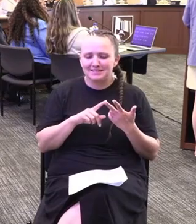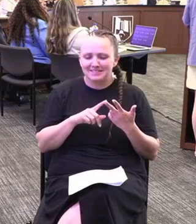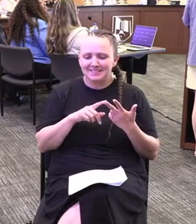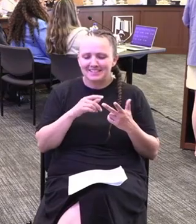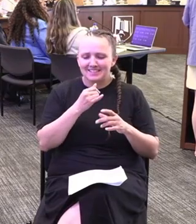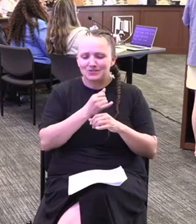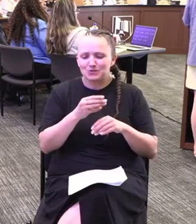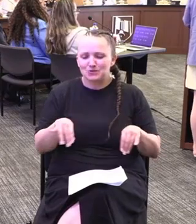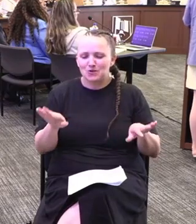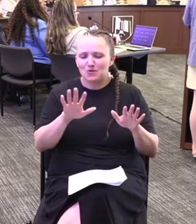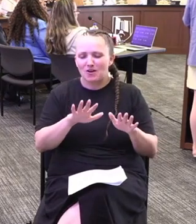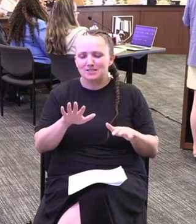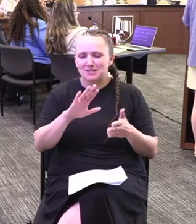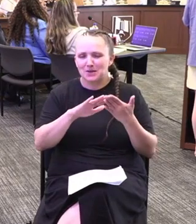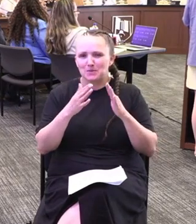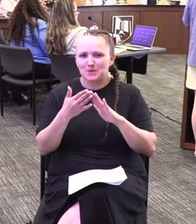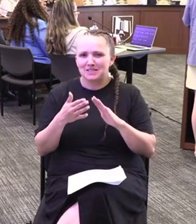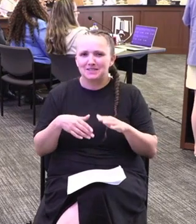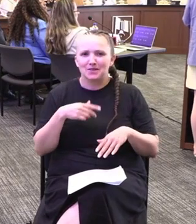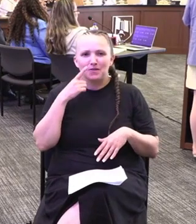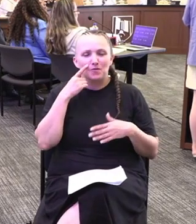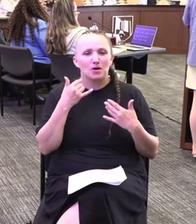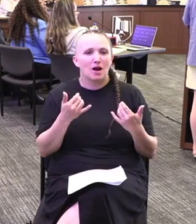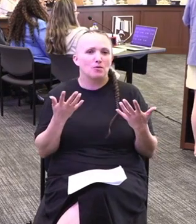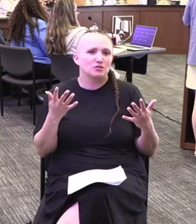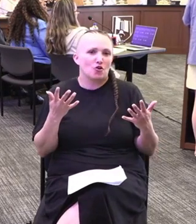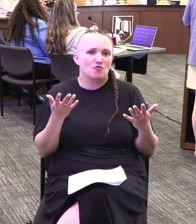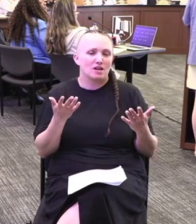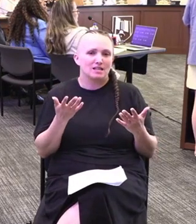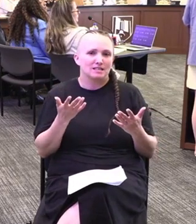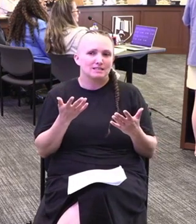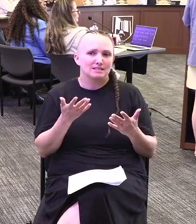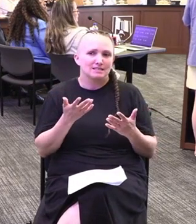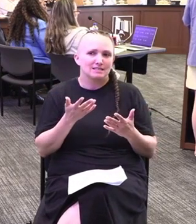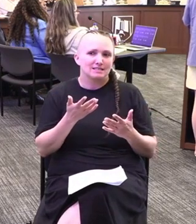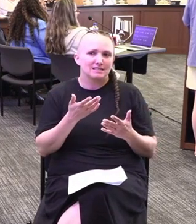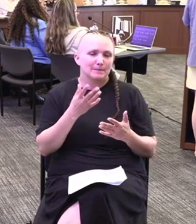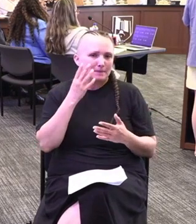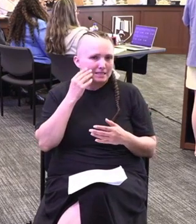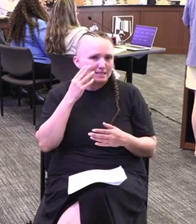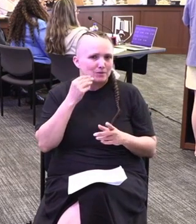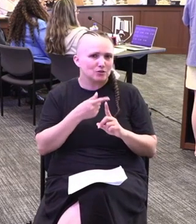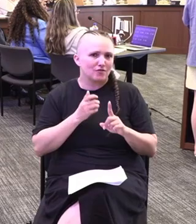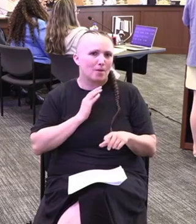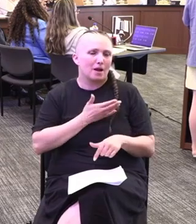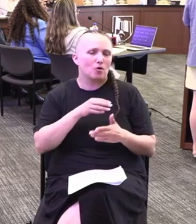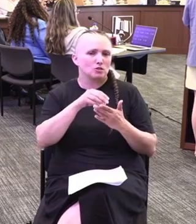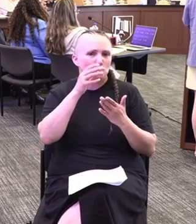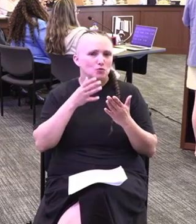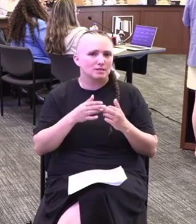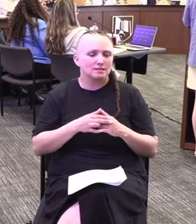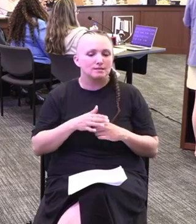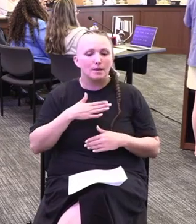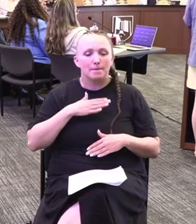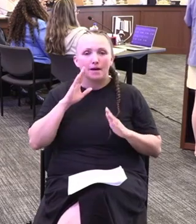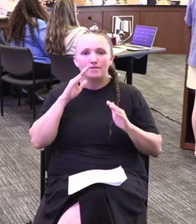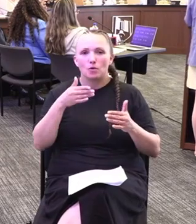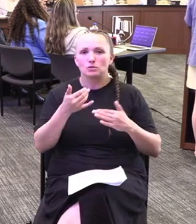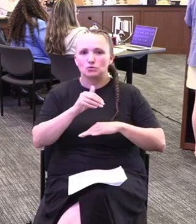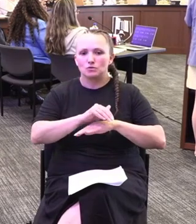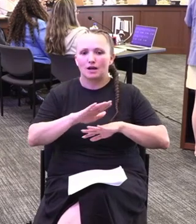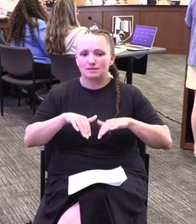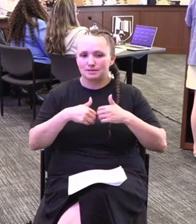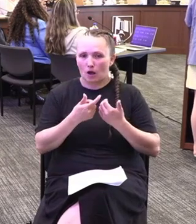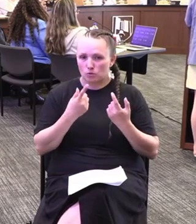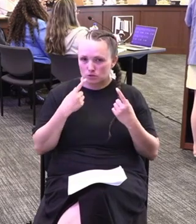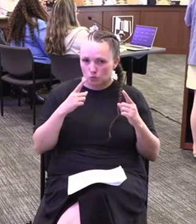community. At this stage, it's already in the market and being experienced by our students. My focus tonight is how it's performing